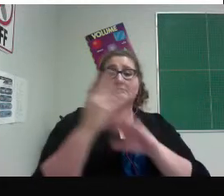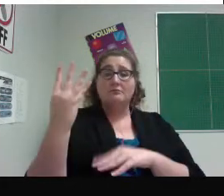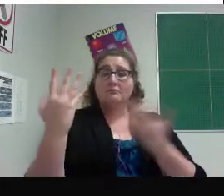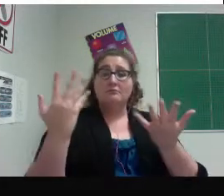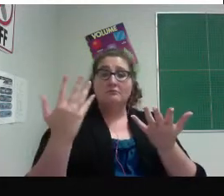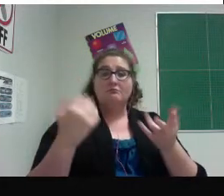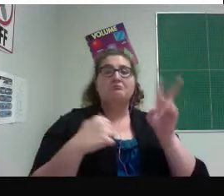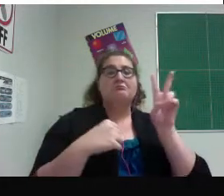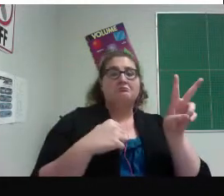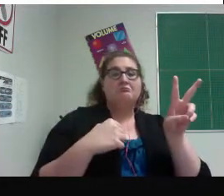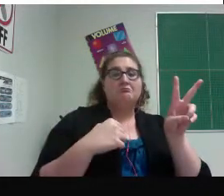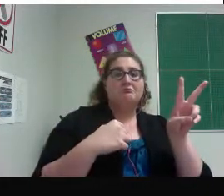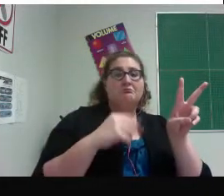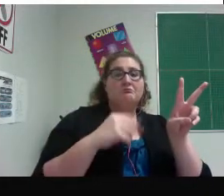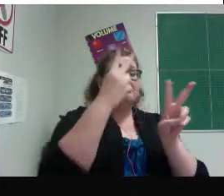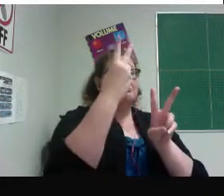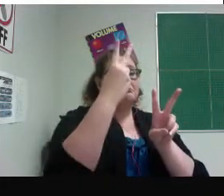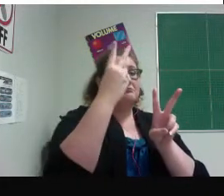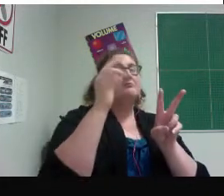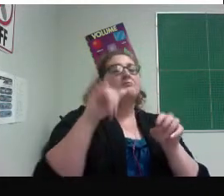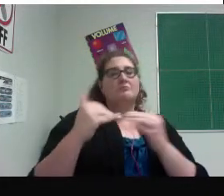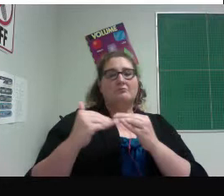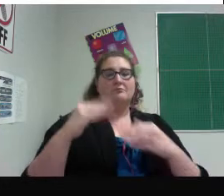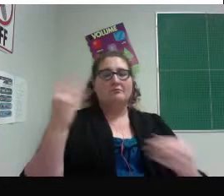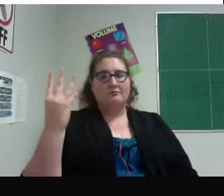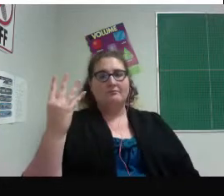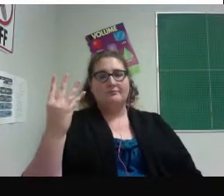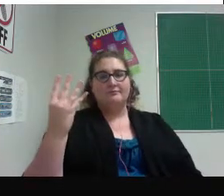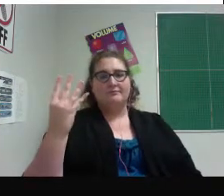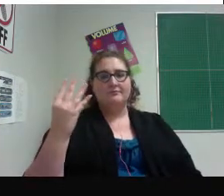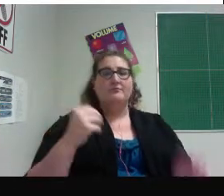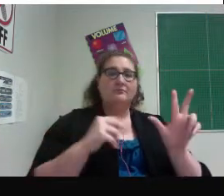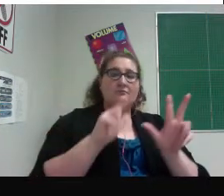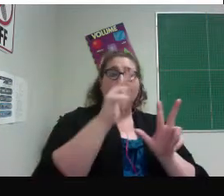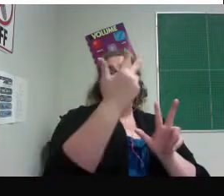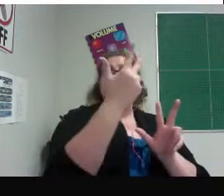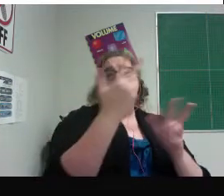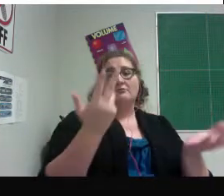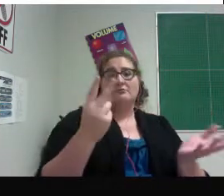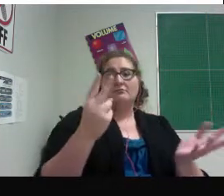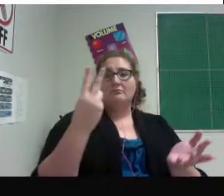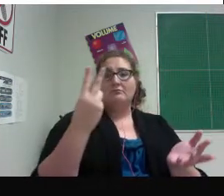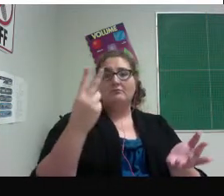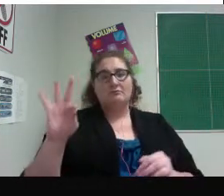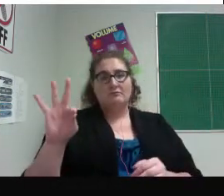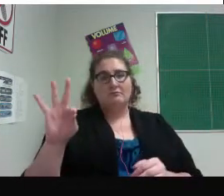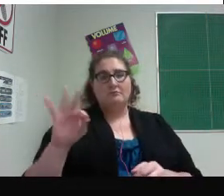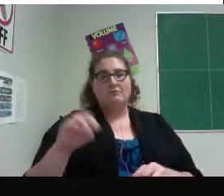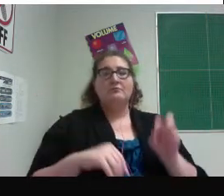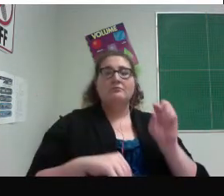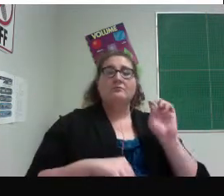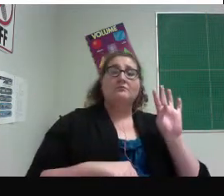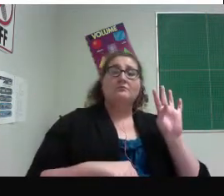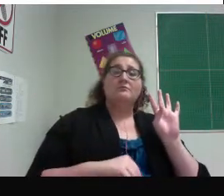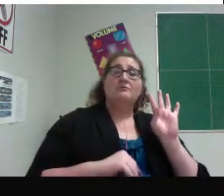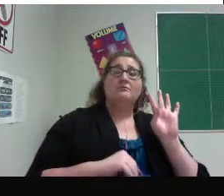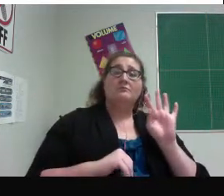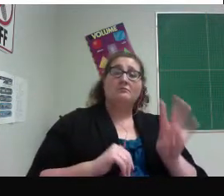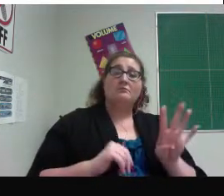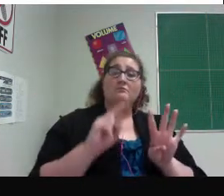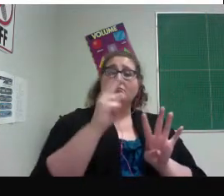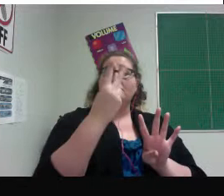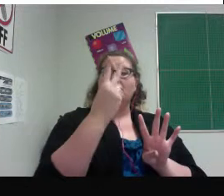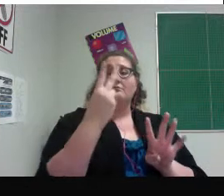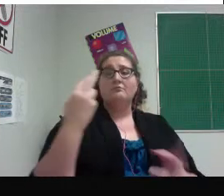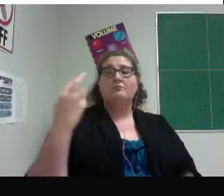get to 4? Well, we know that 2 squared is 4. 3 squared is 9. Let's see if the